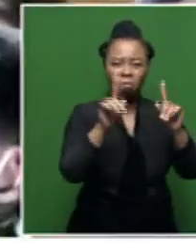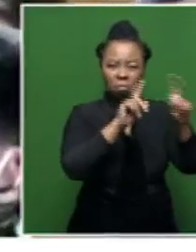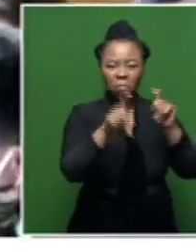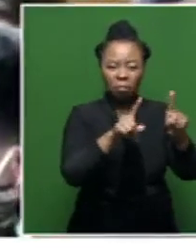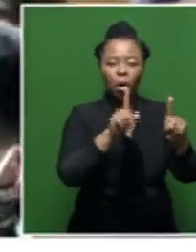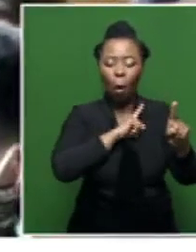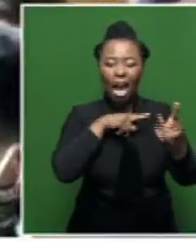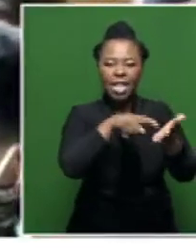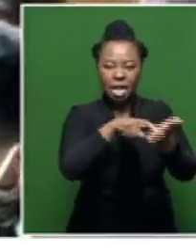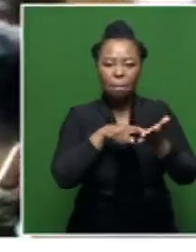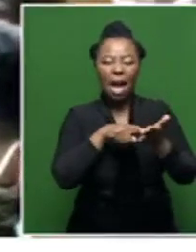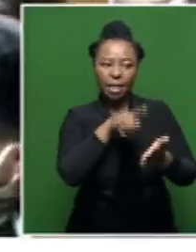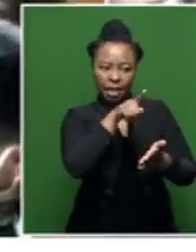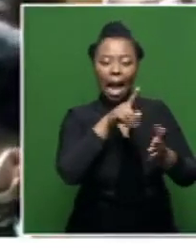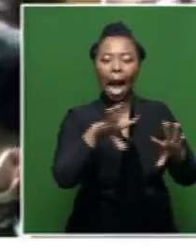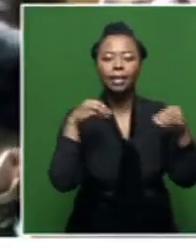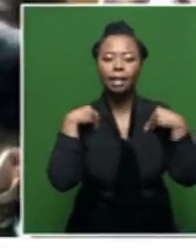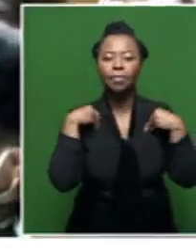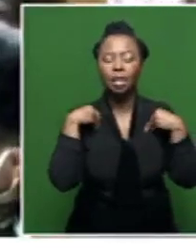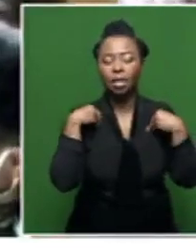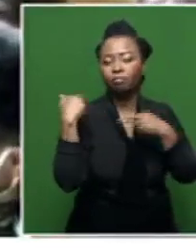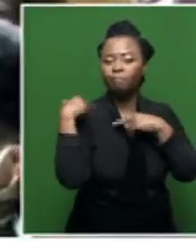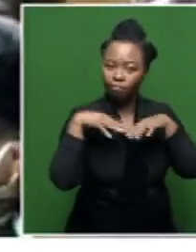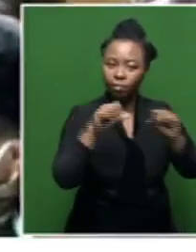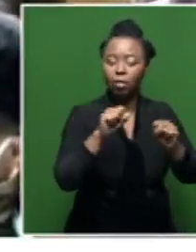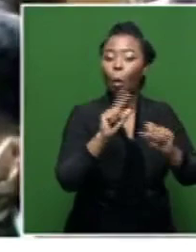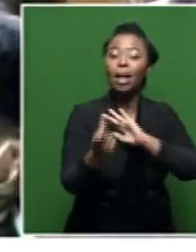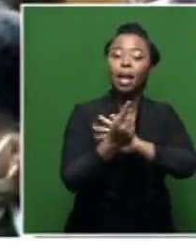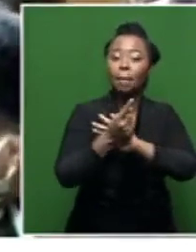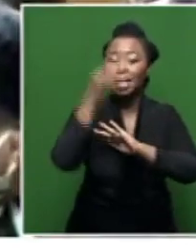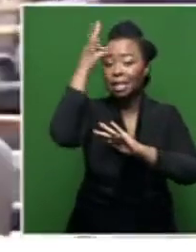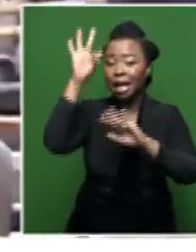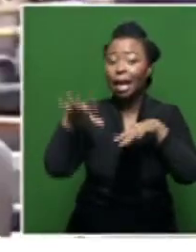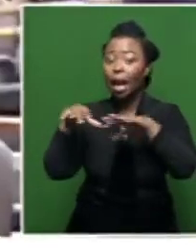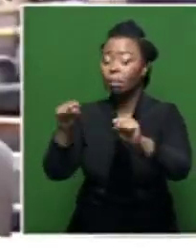by demanding that he accept some accountability for what happened during state capture.